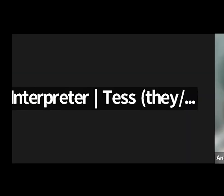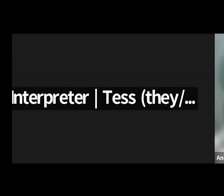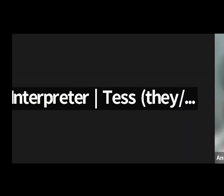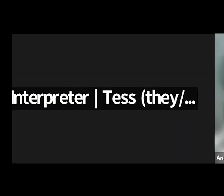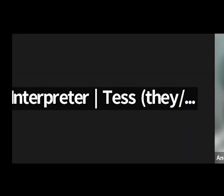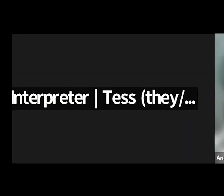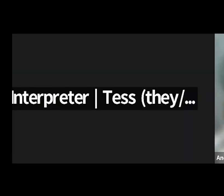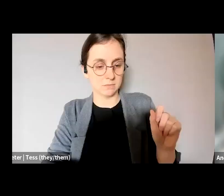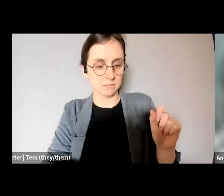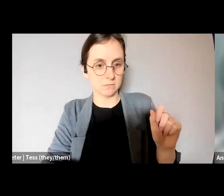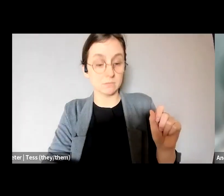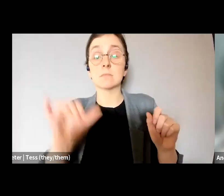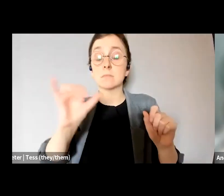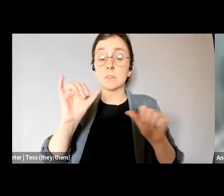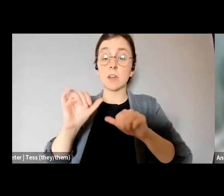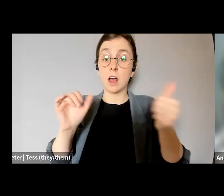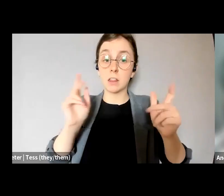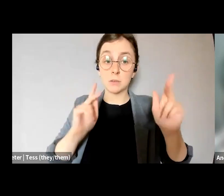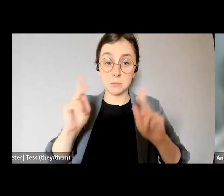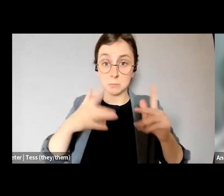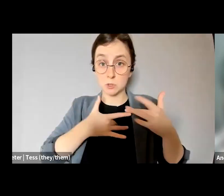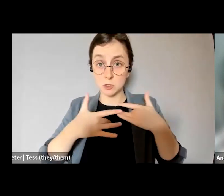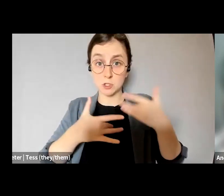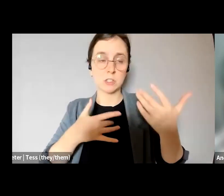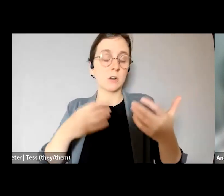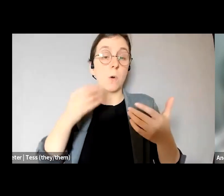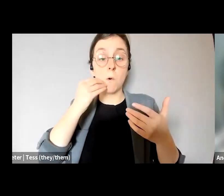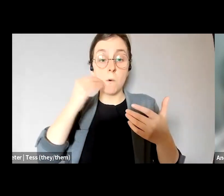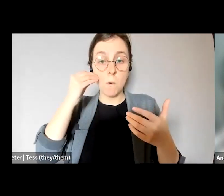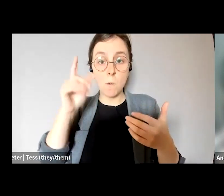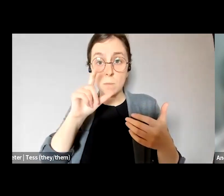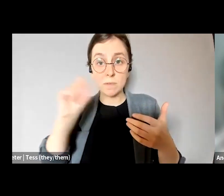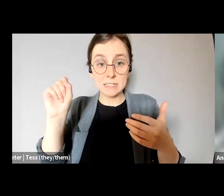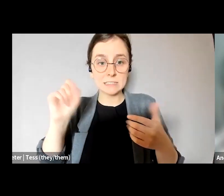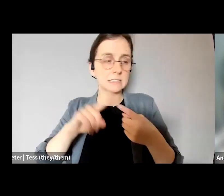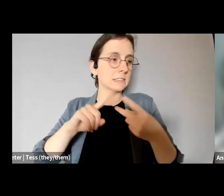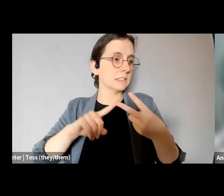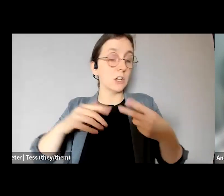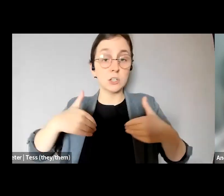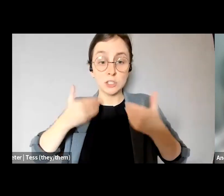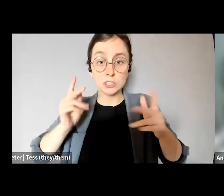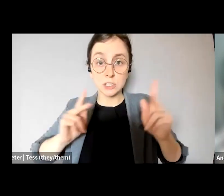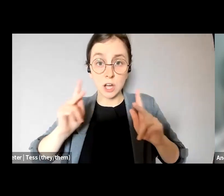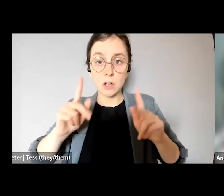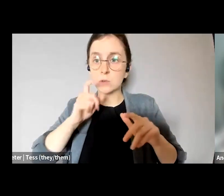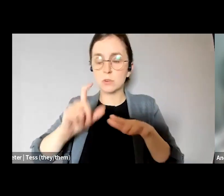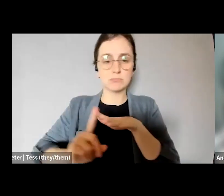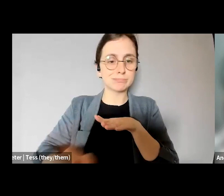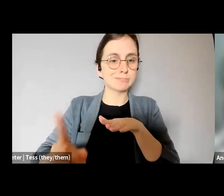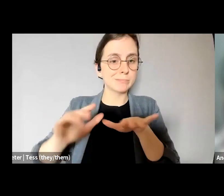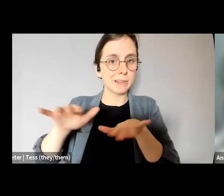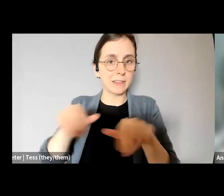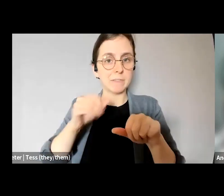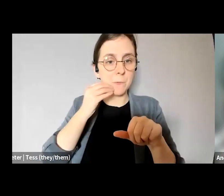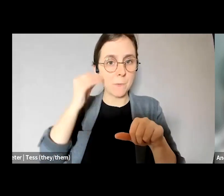youth who are homeless or runaways, or throwaways, right? Those who have